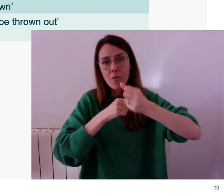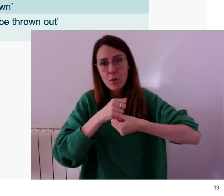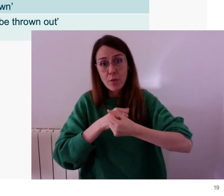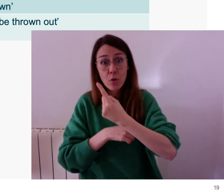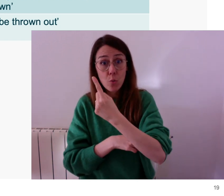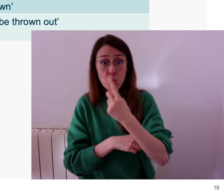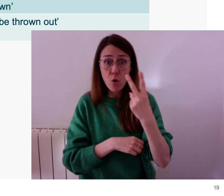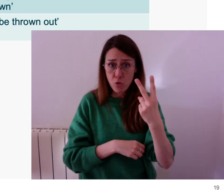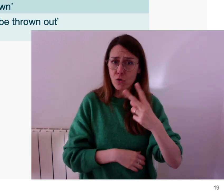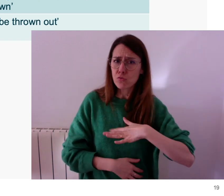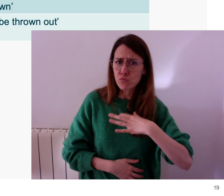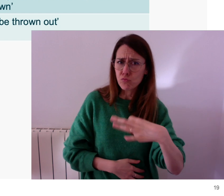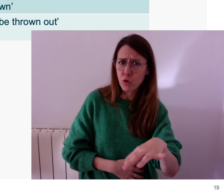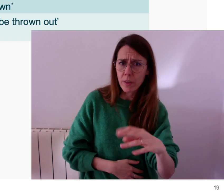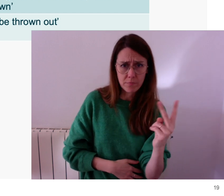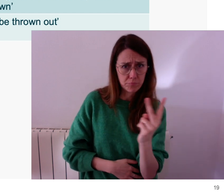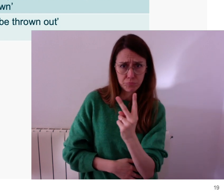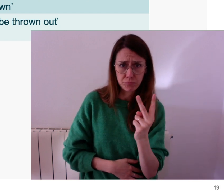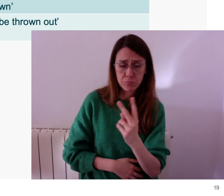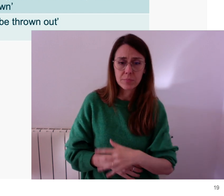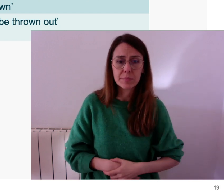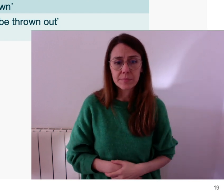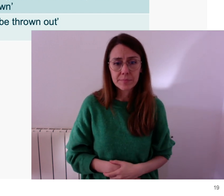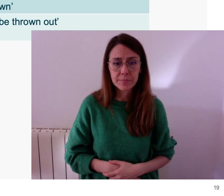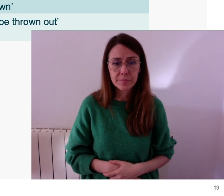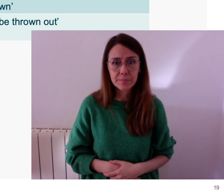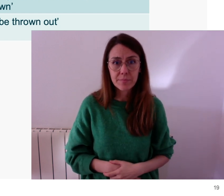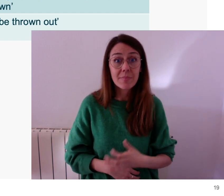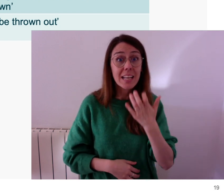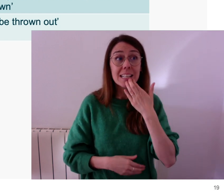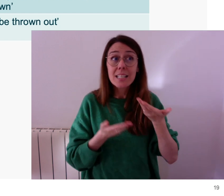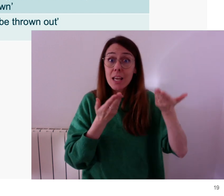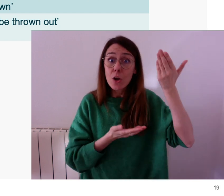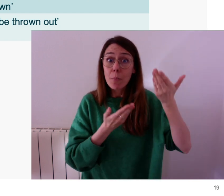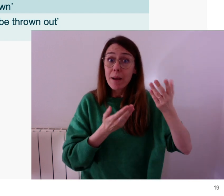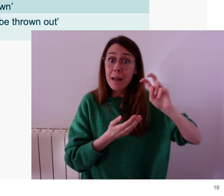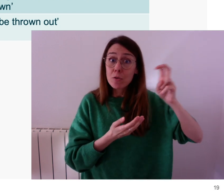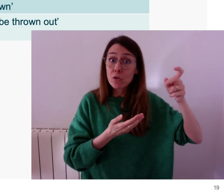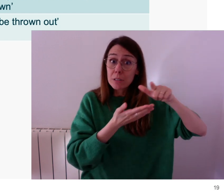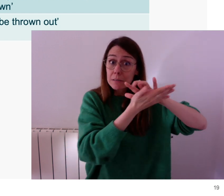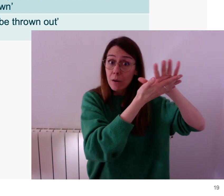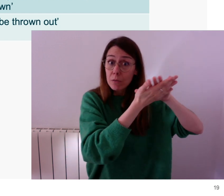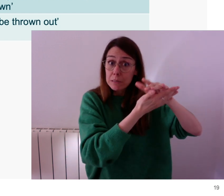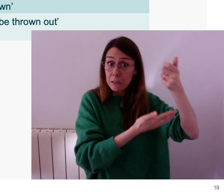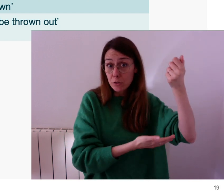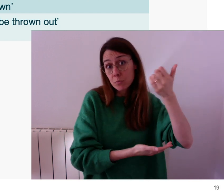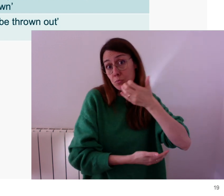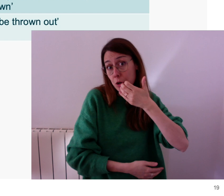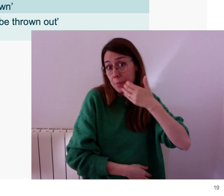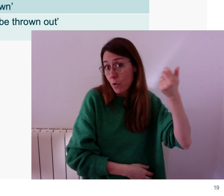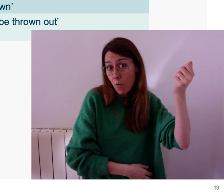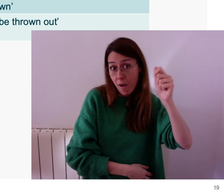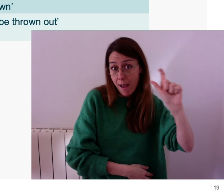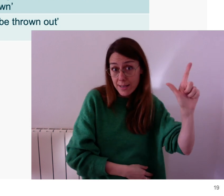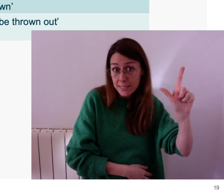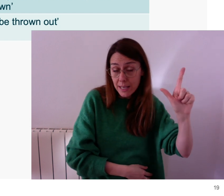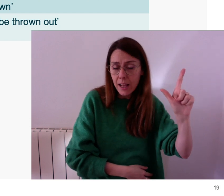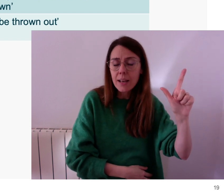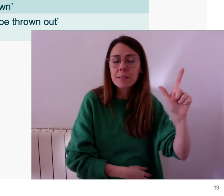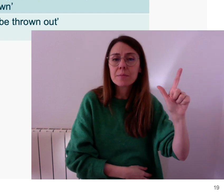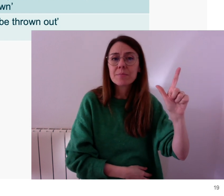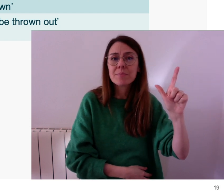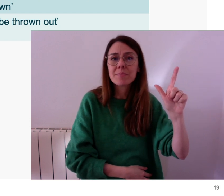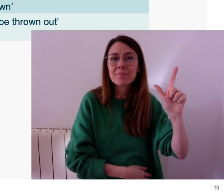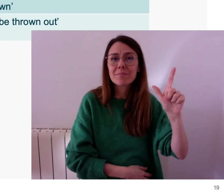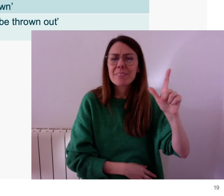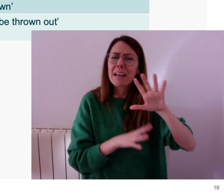verbs that take only one argument, which is the subject, and correspond to a theme. Verbs like fall or